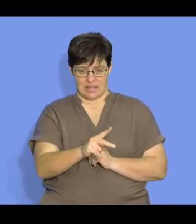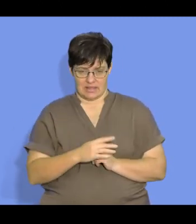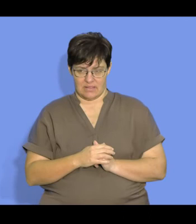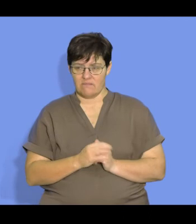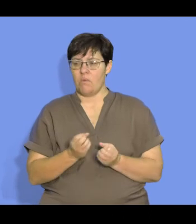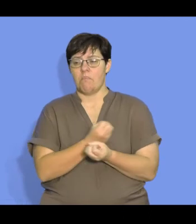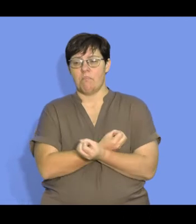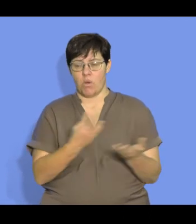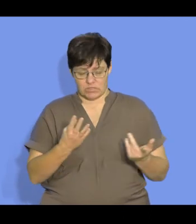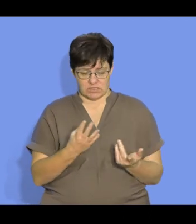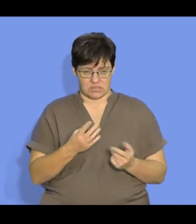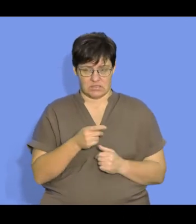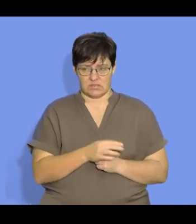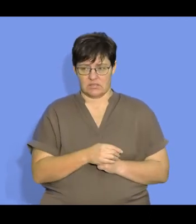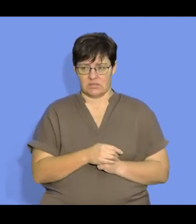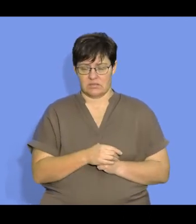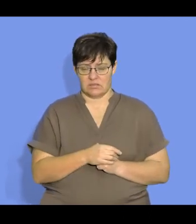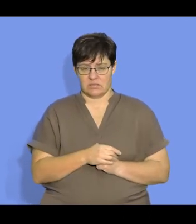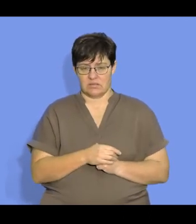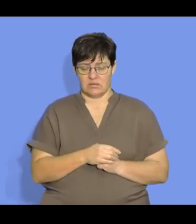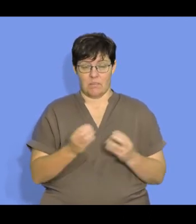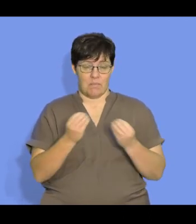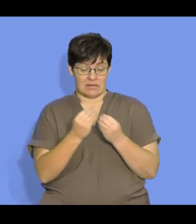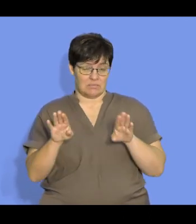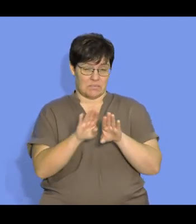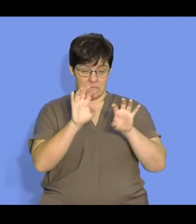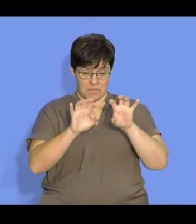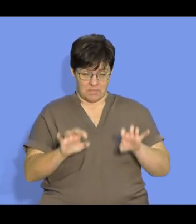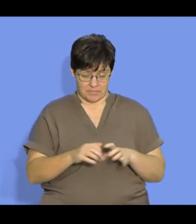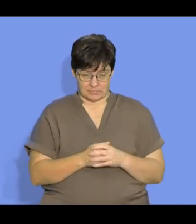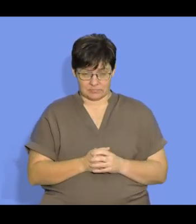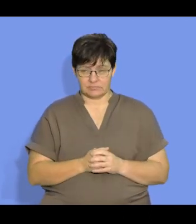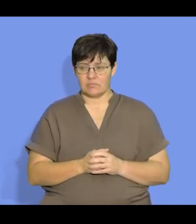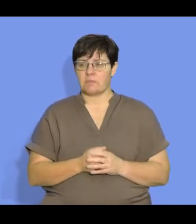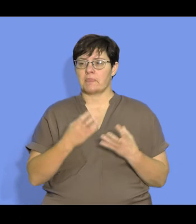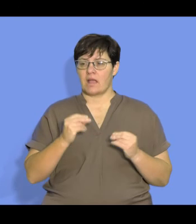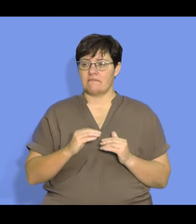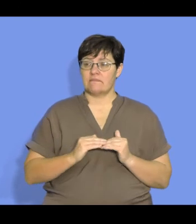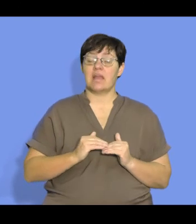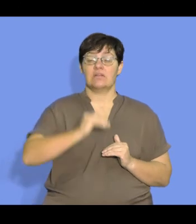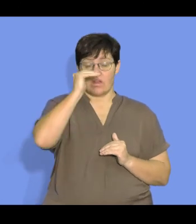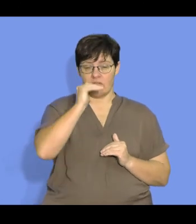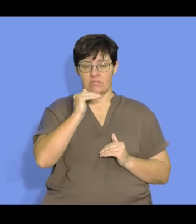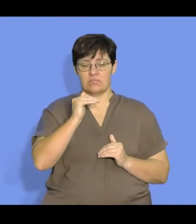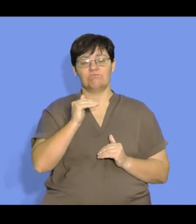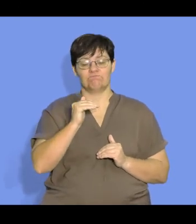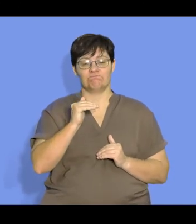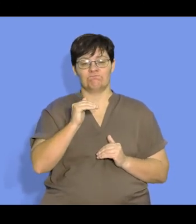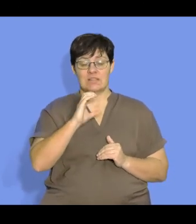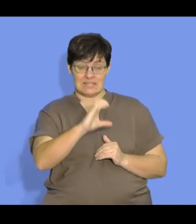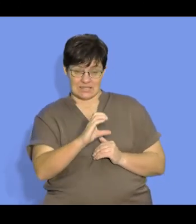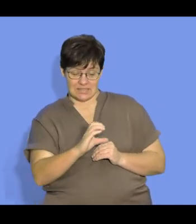our particles. But when we have an increase in concentration, I said that we now have